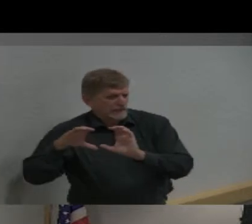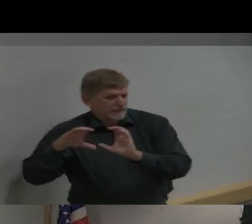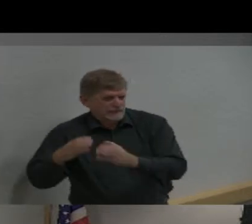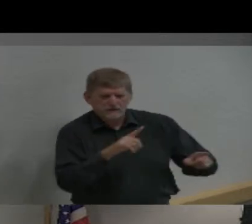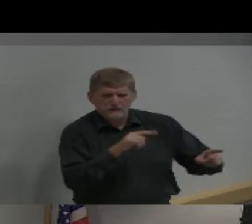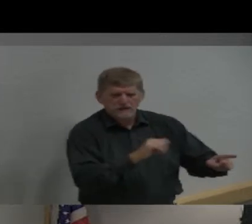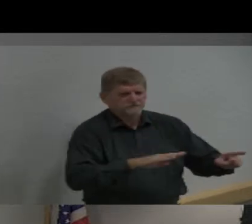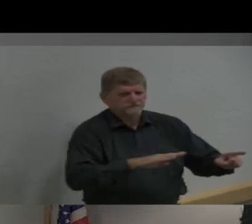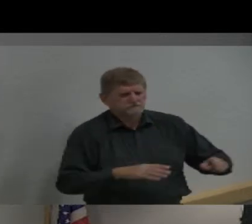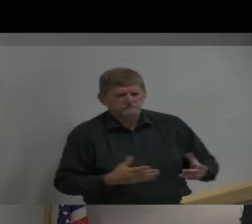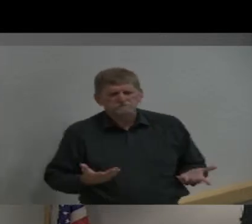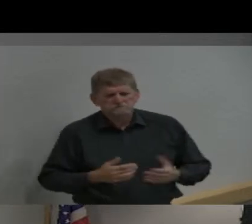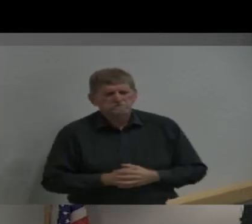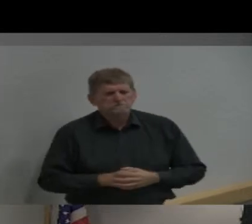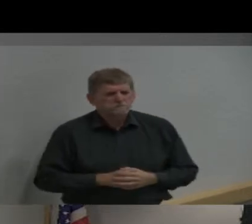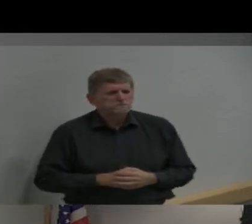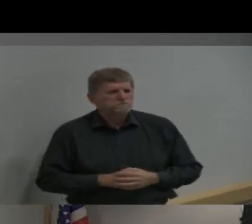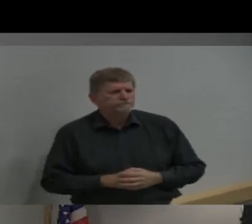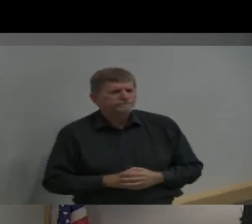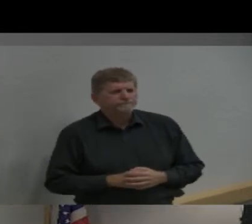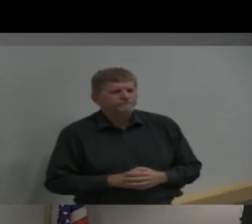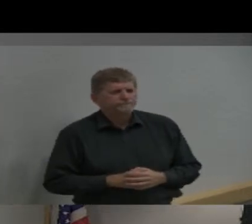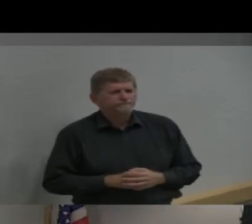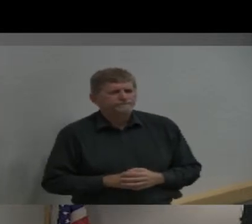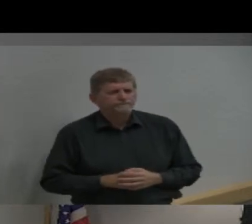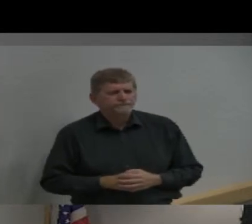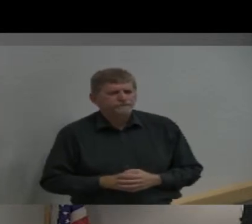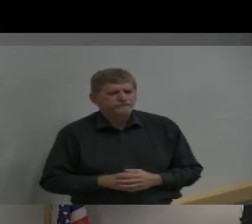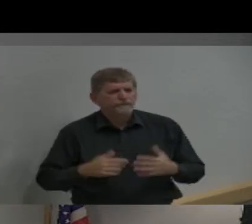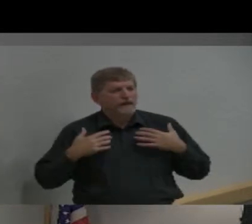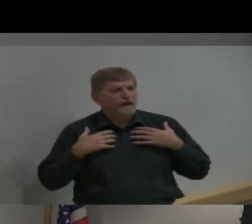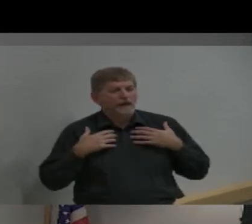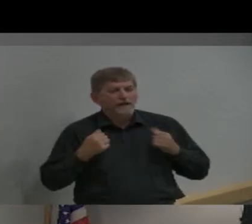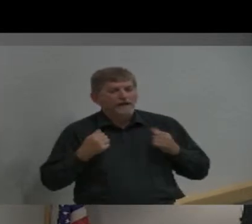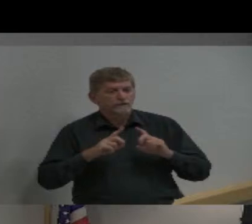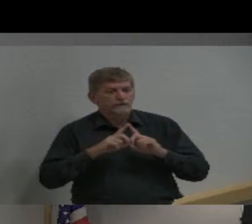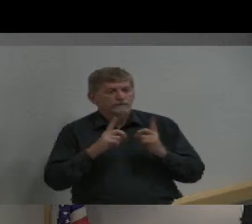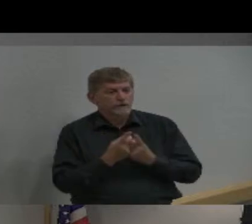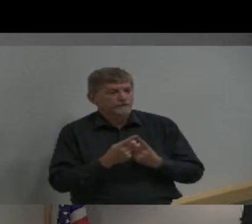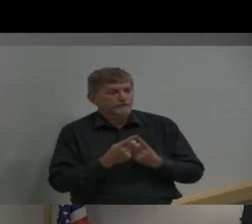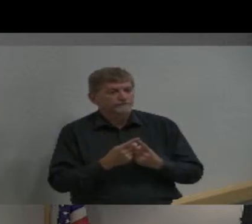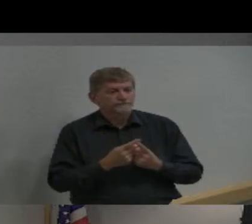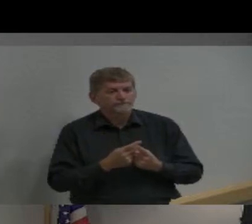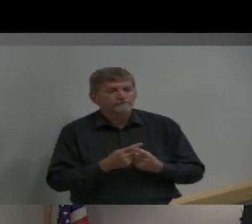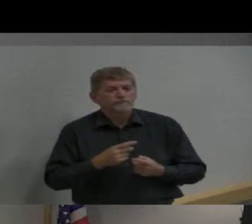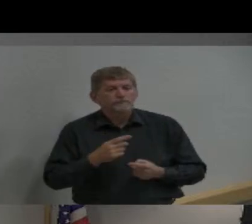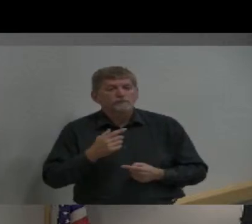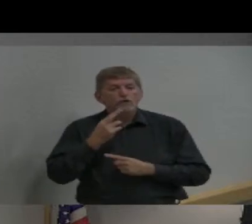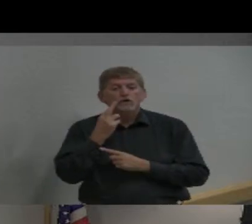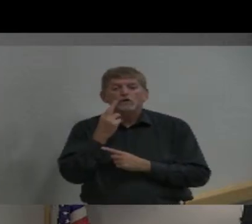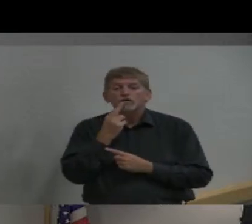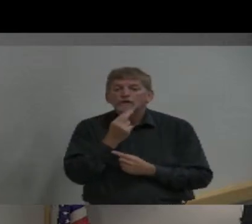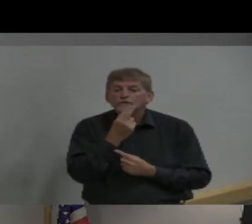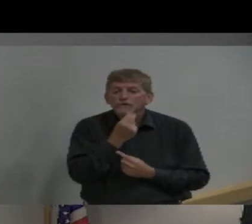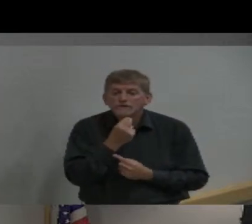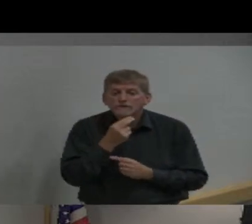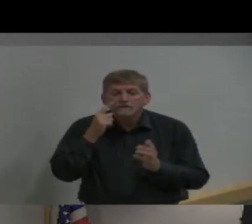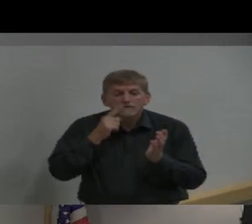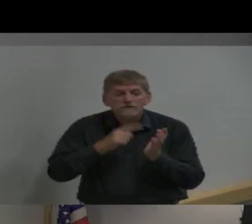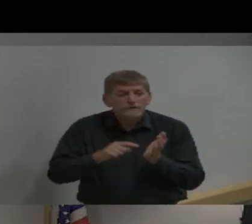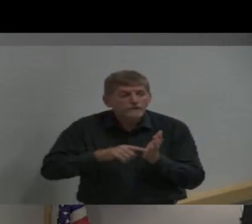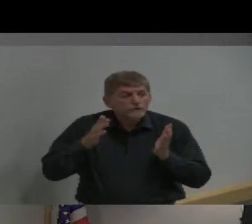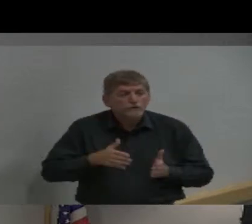you. From the health department standpoint, our restaurant inspectors did visit each of